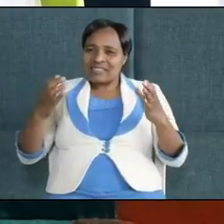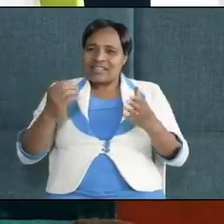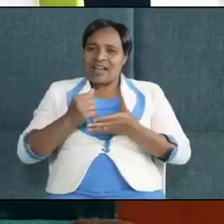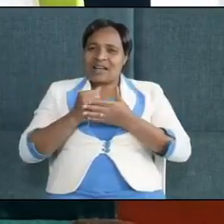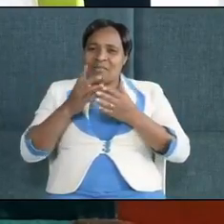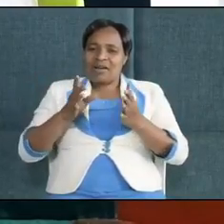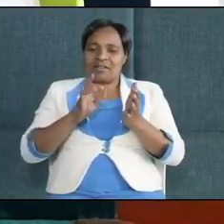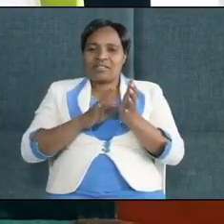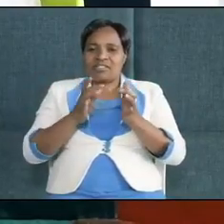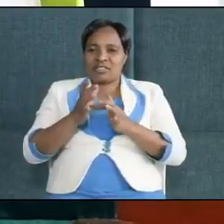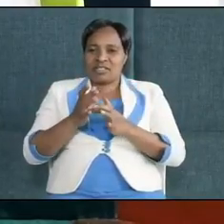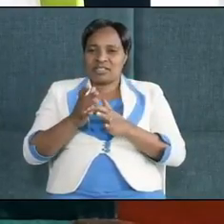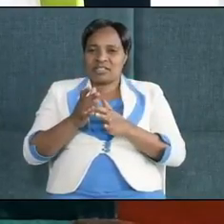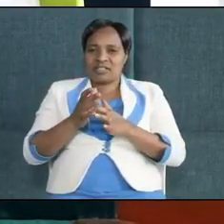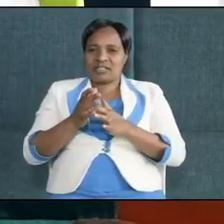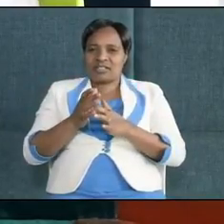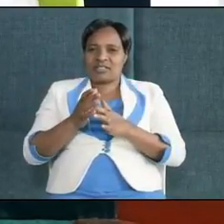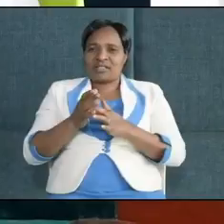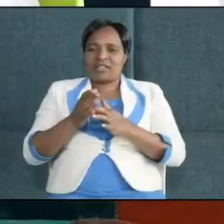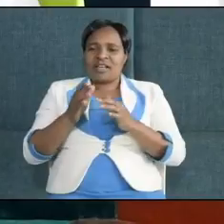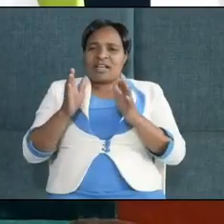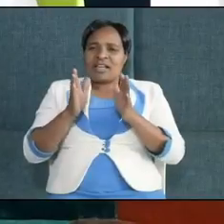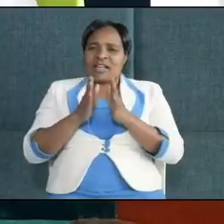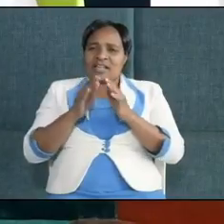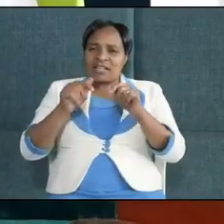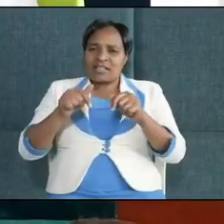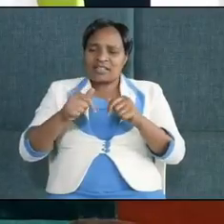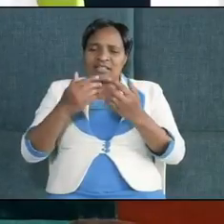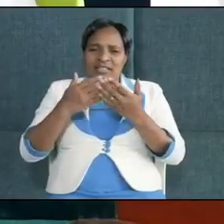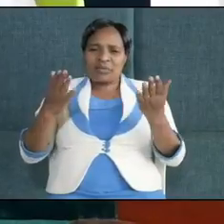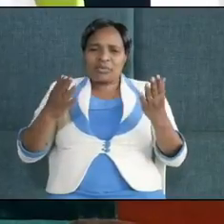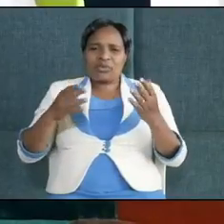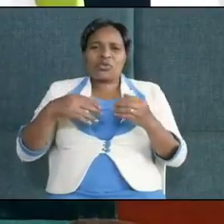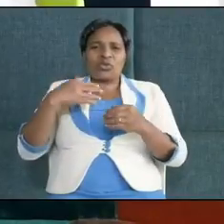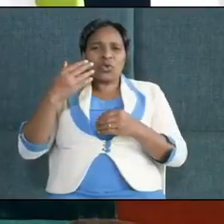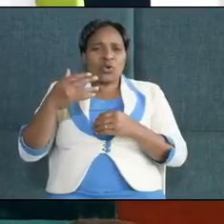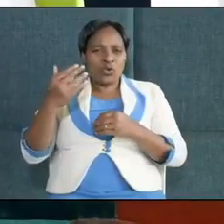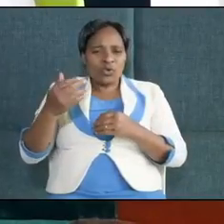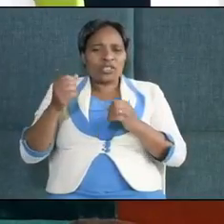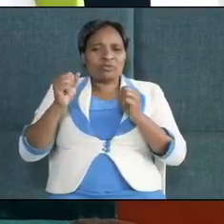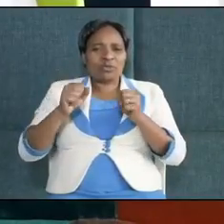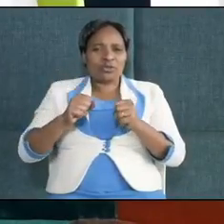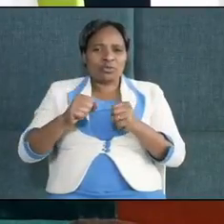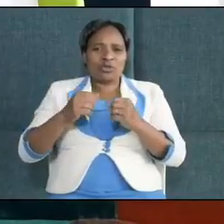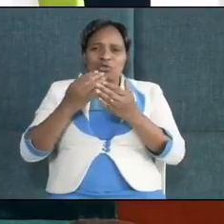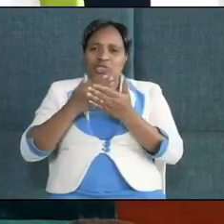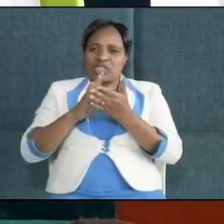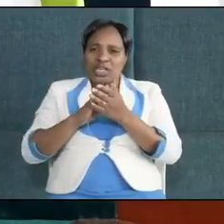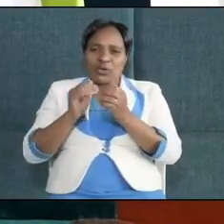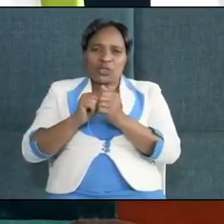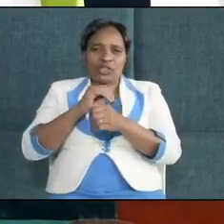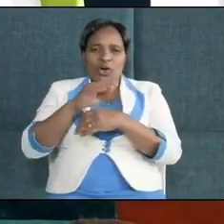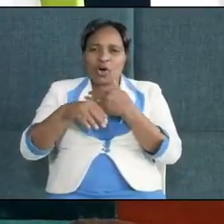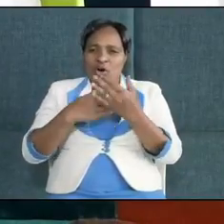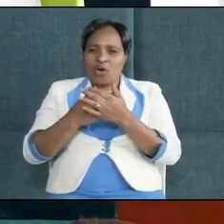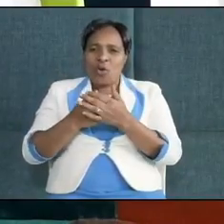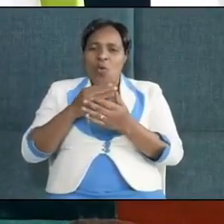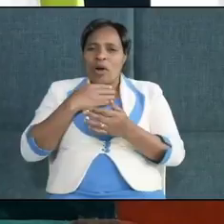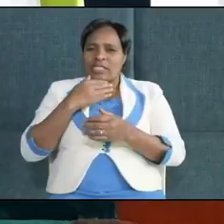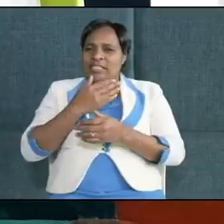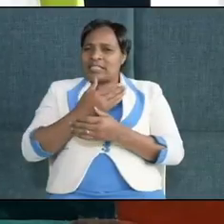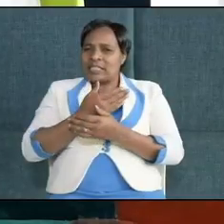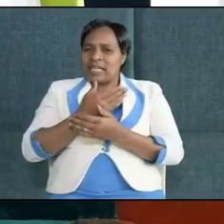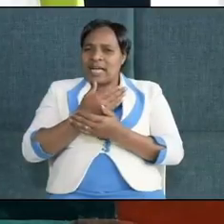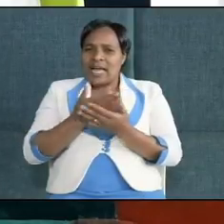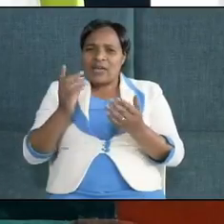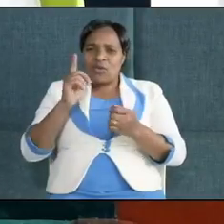Jesus! And that is something we should always be willing to share with everybody. We want everybody to know that